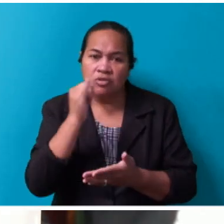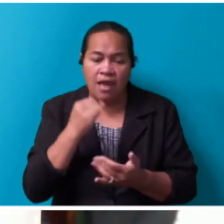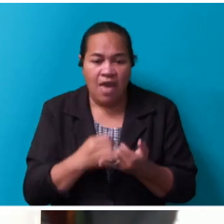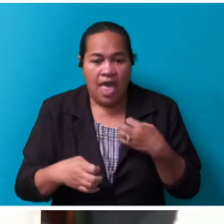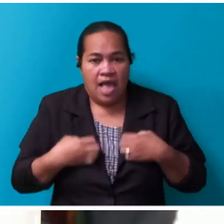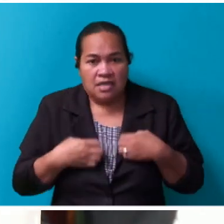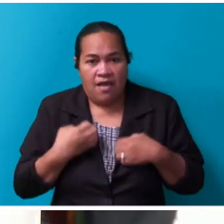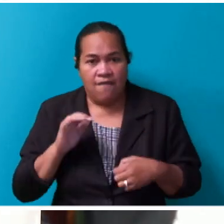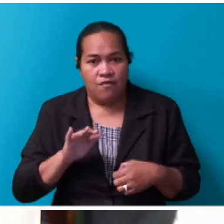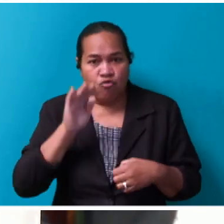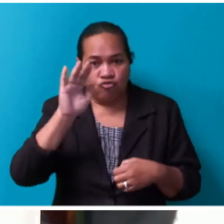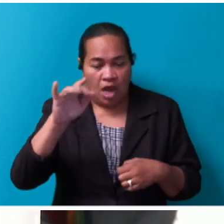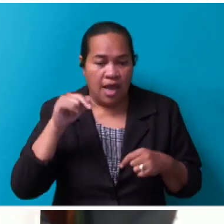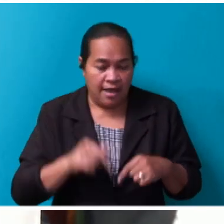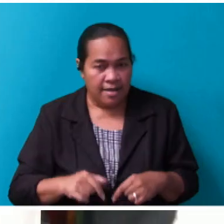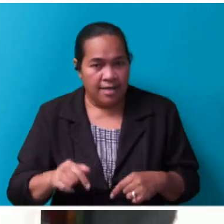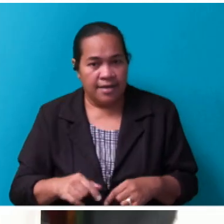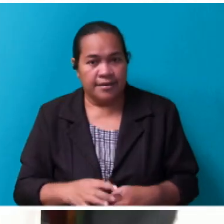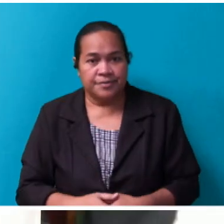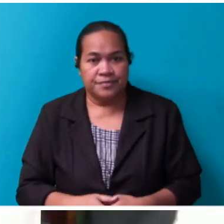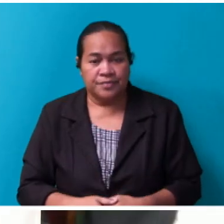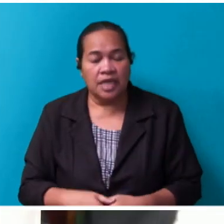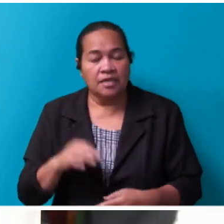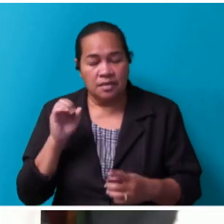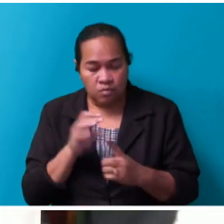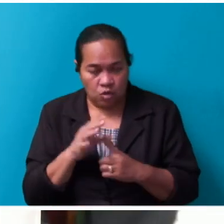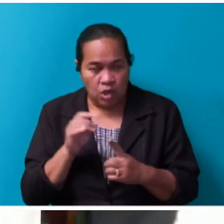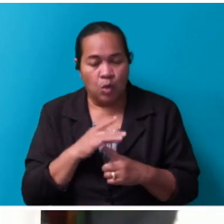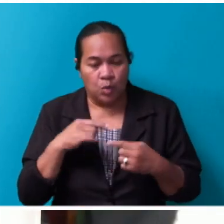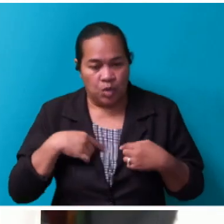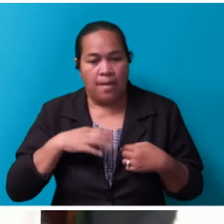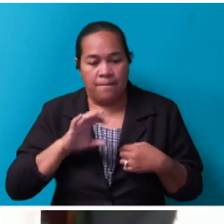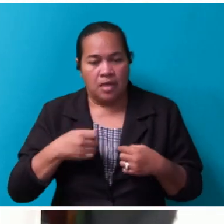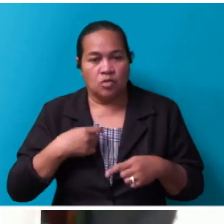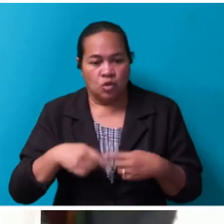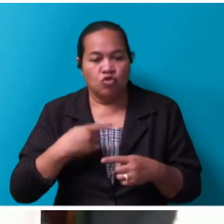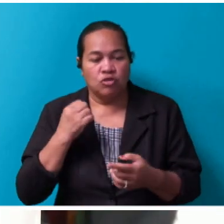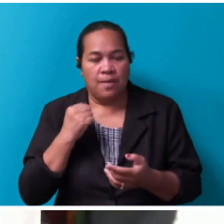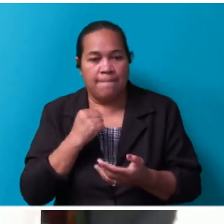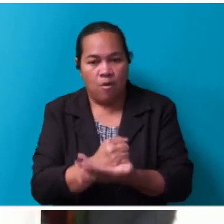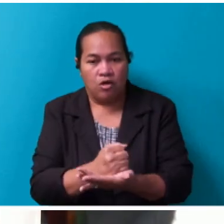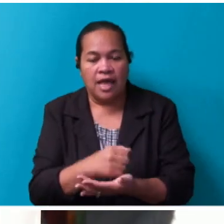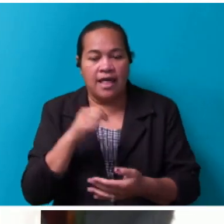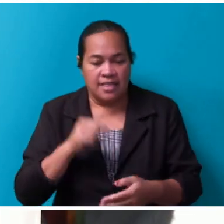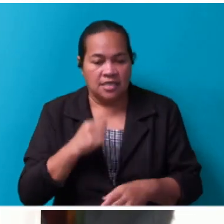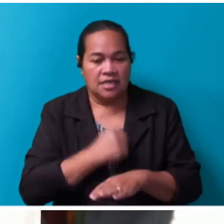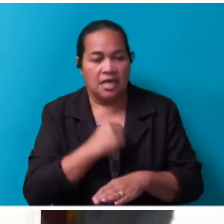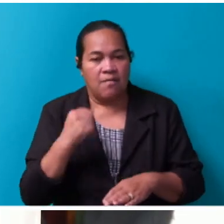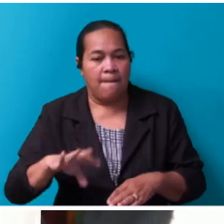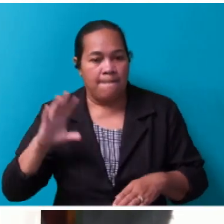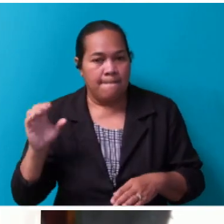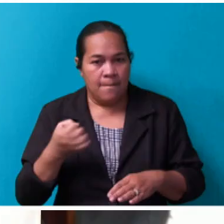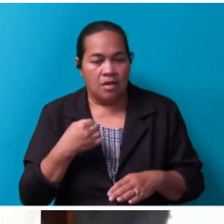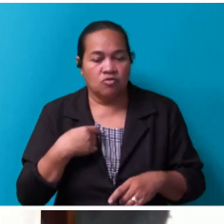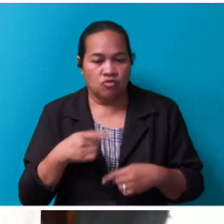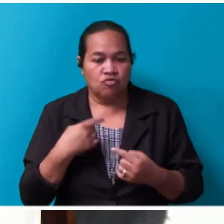exciting future. And of course, it's important that we continue to support it. The government of the day continues